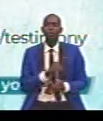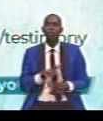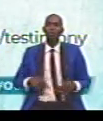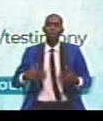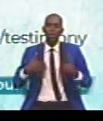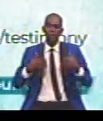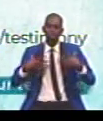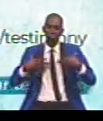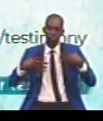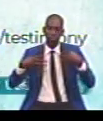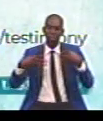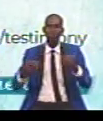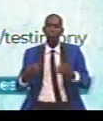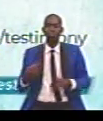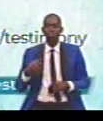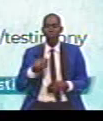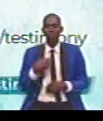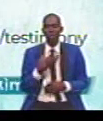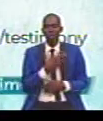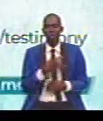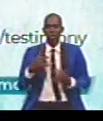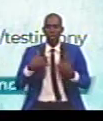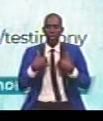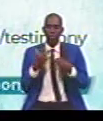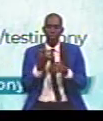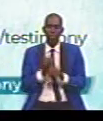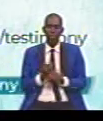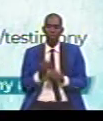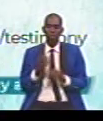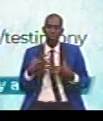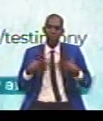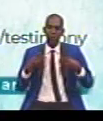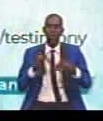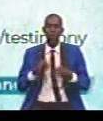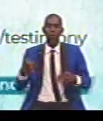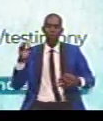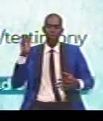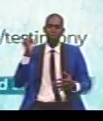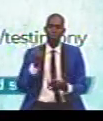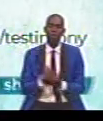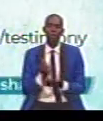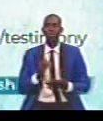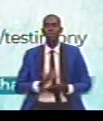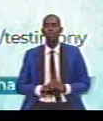difficulty in breathing. I have received my healing. Amen."